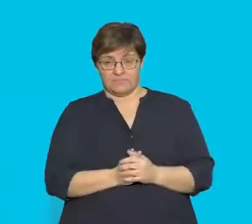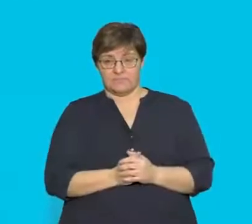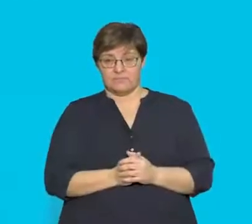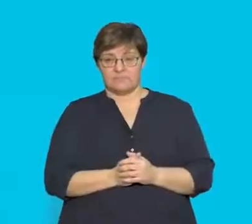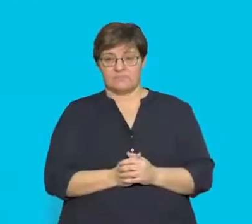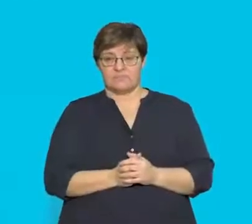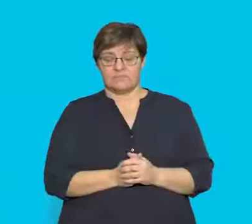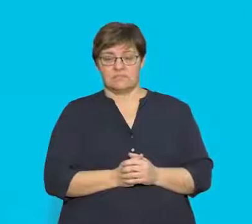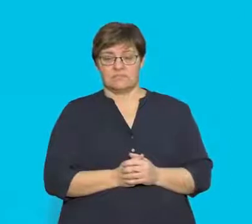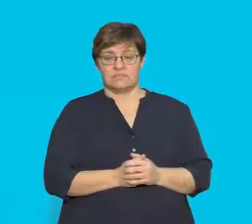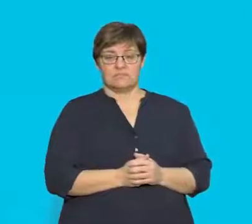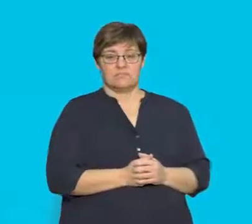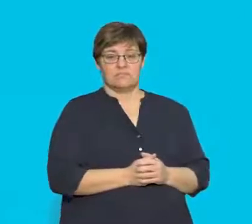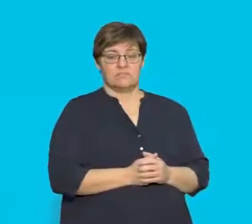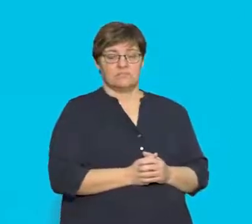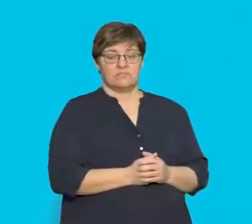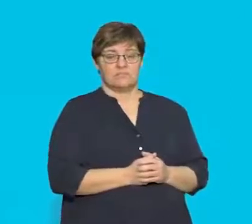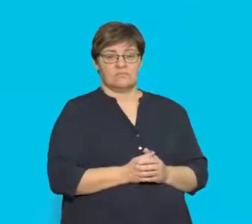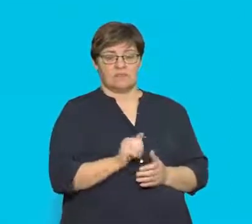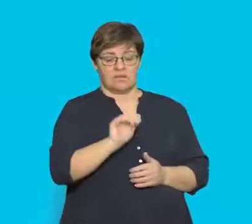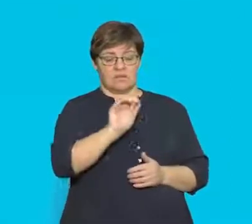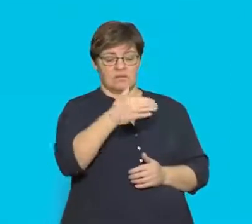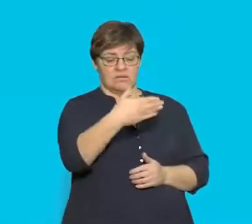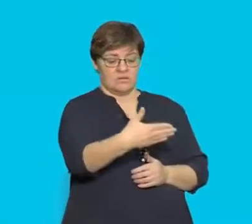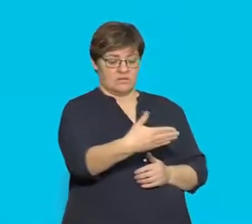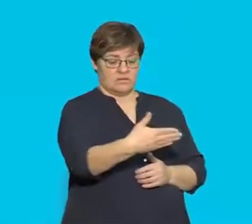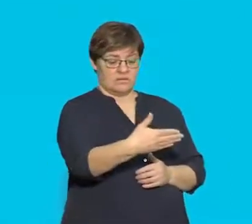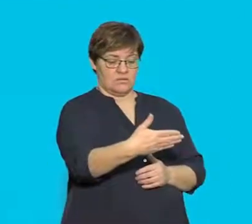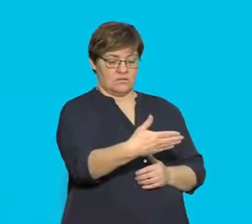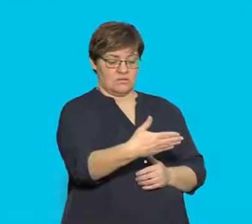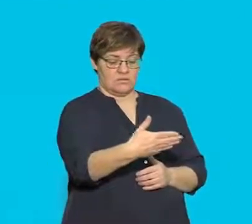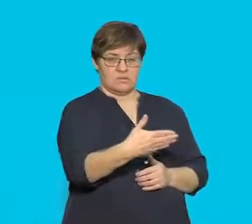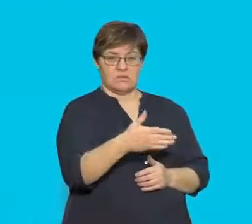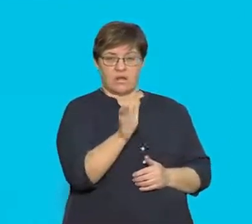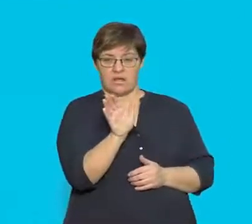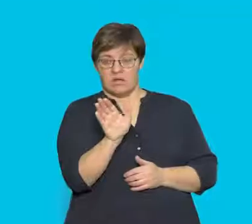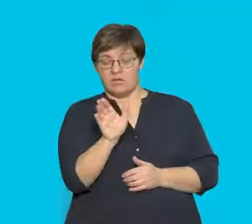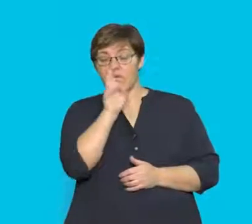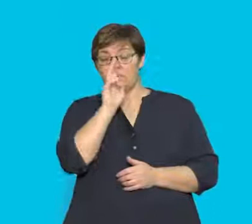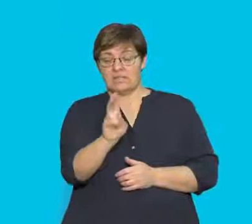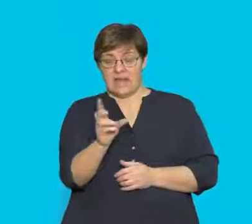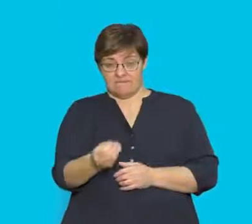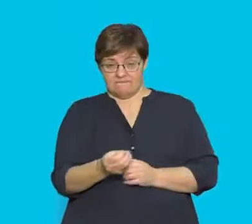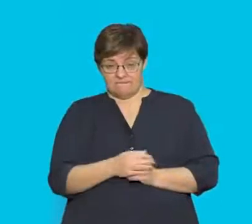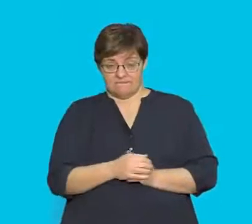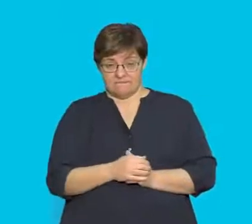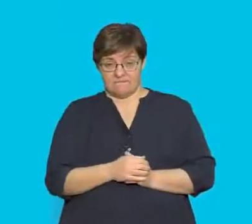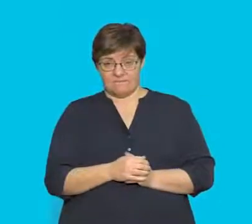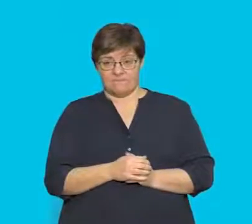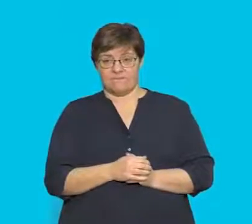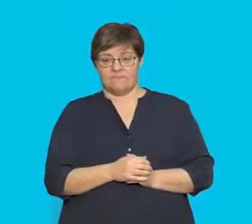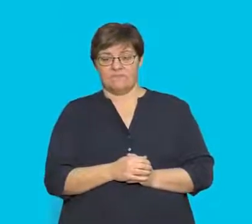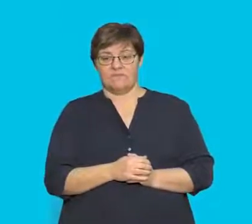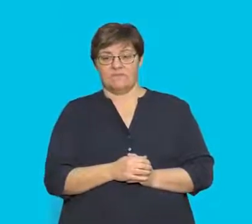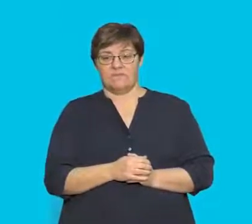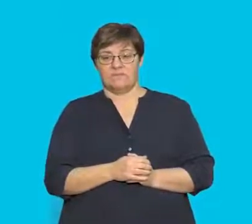direction of the current is up like that, then you'll turn the fingers, and as you can see, I hope you